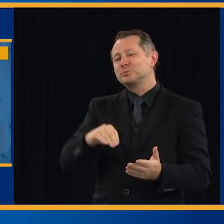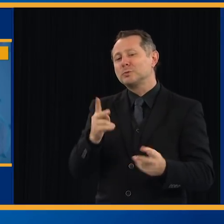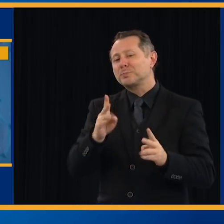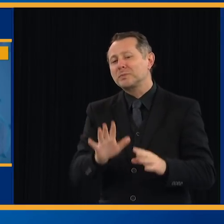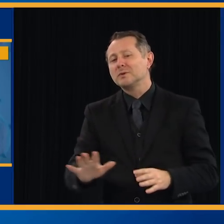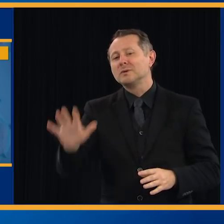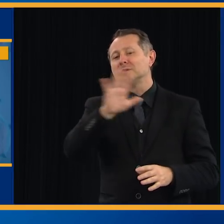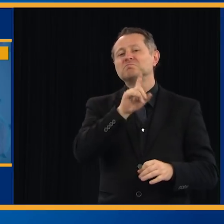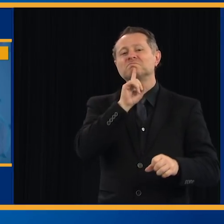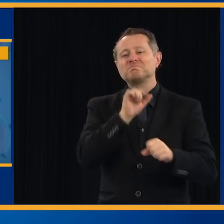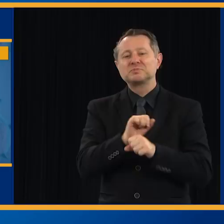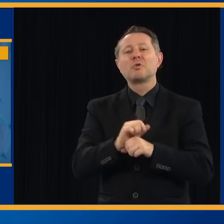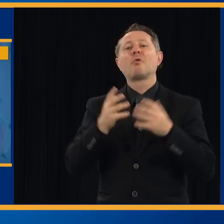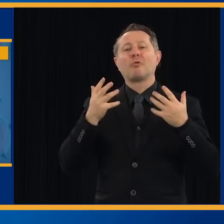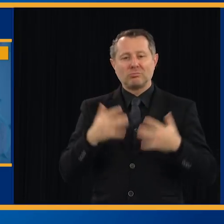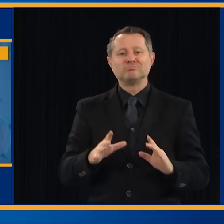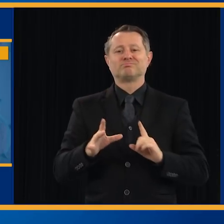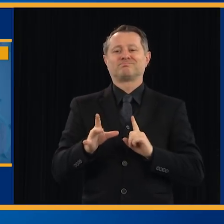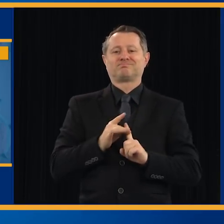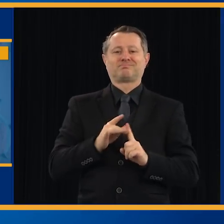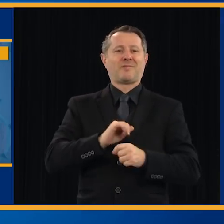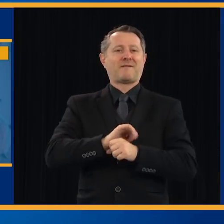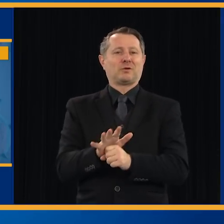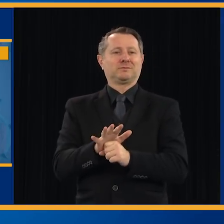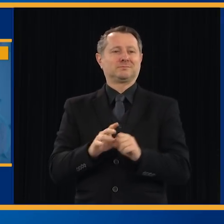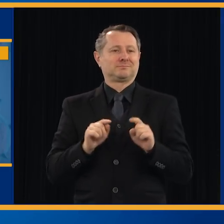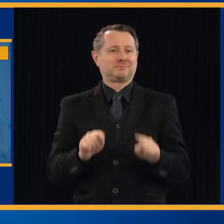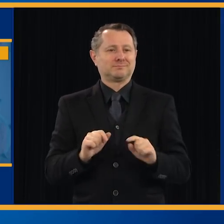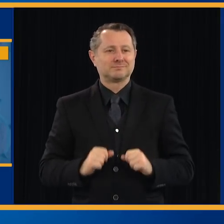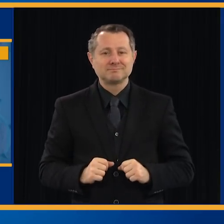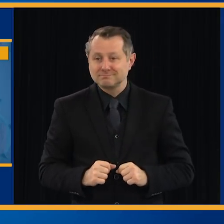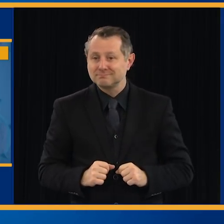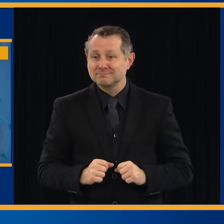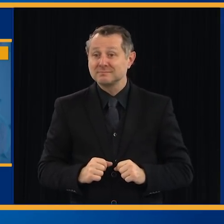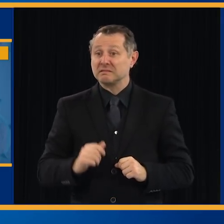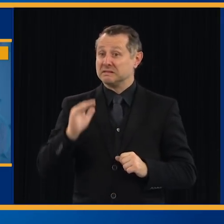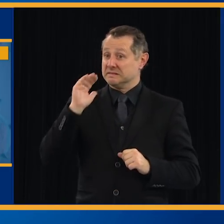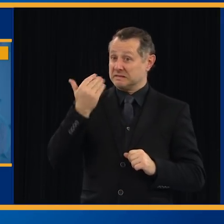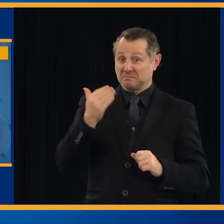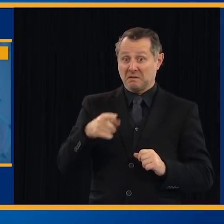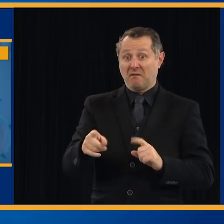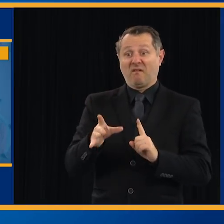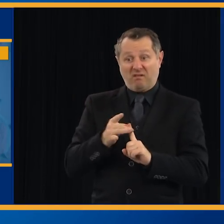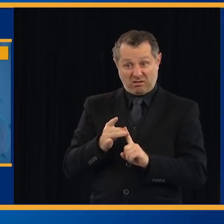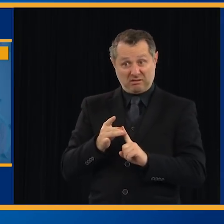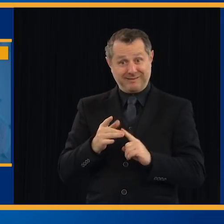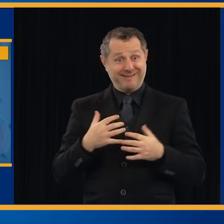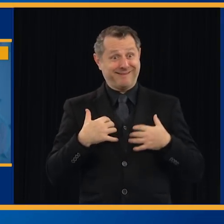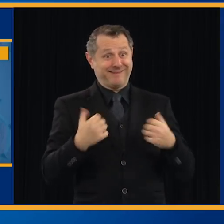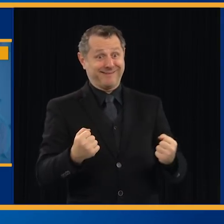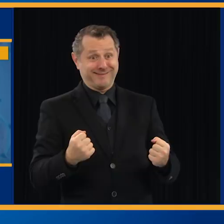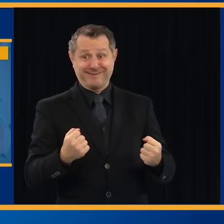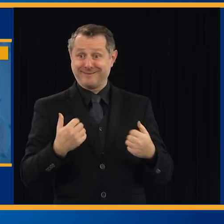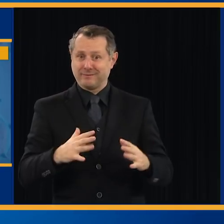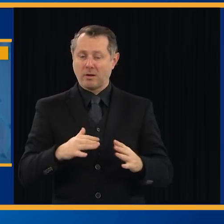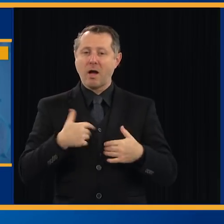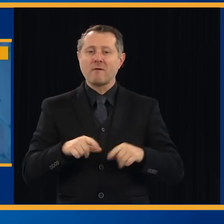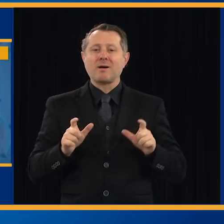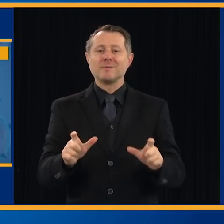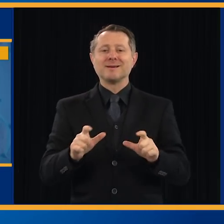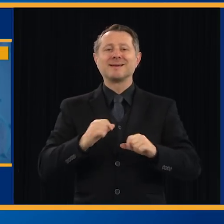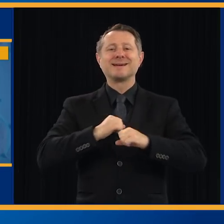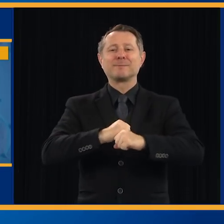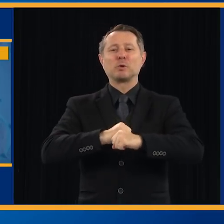coronavirus and is now, at least short-term, immune to the virus. This will be the first